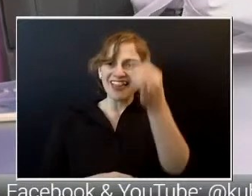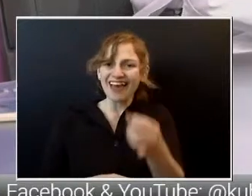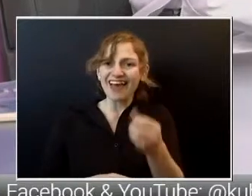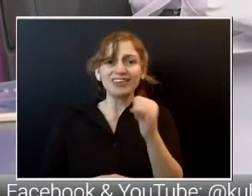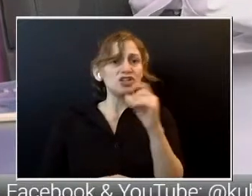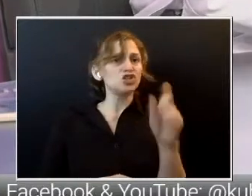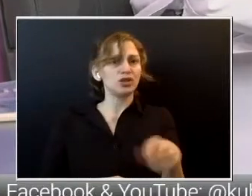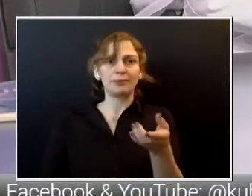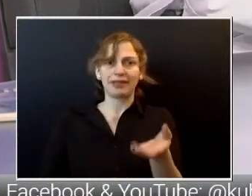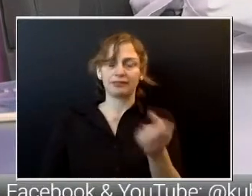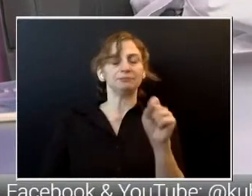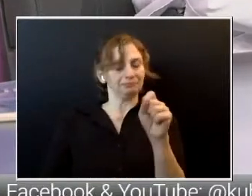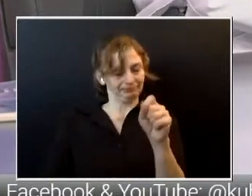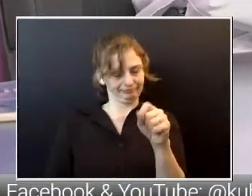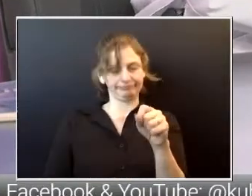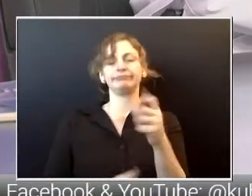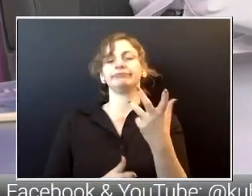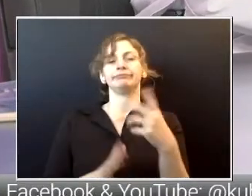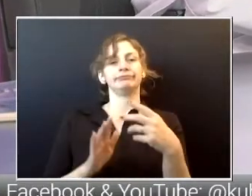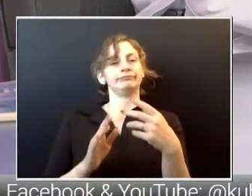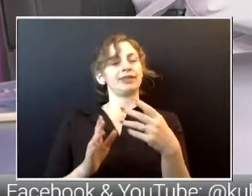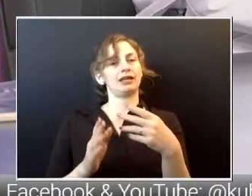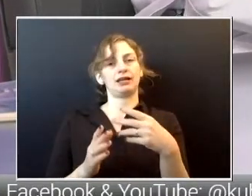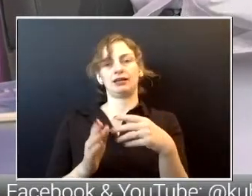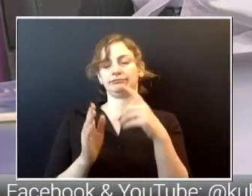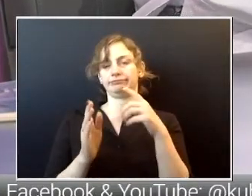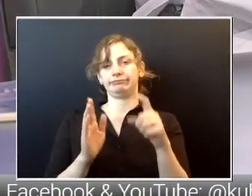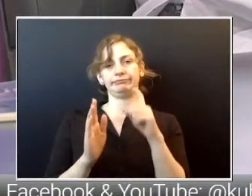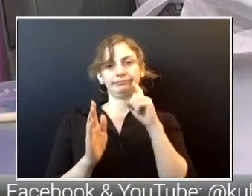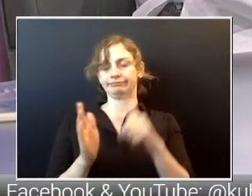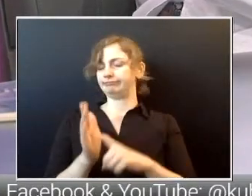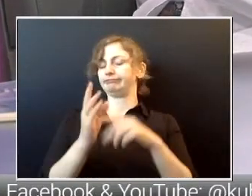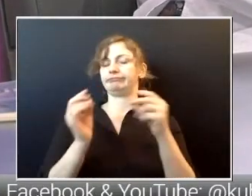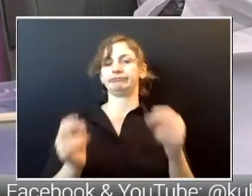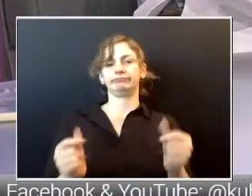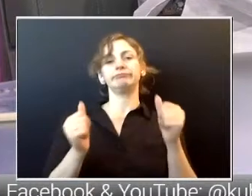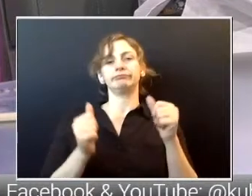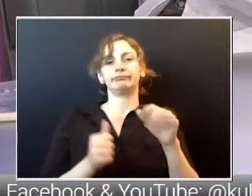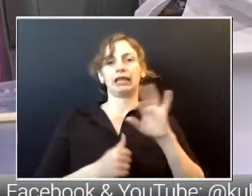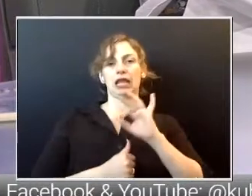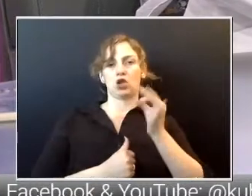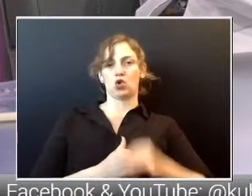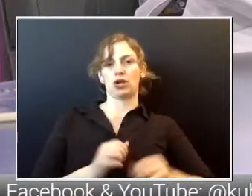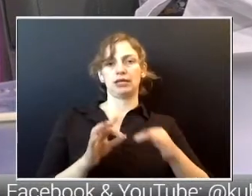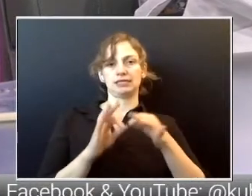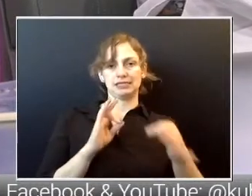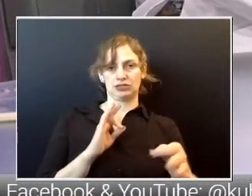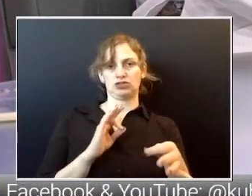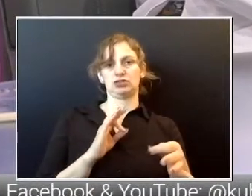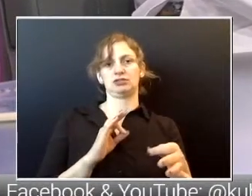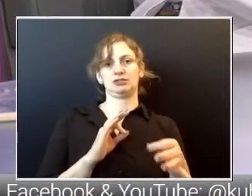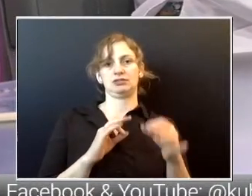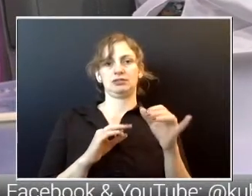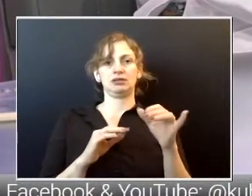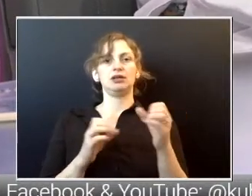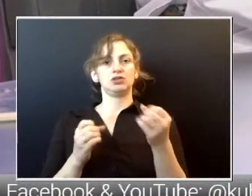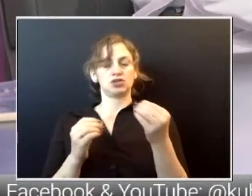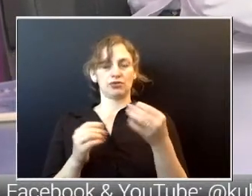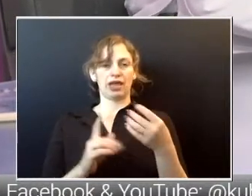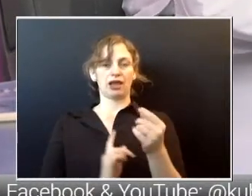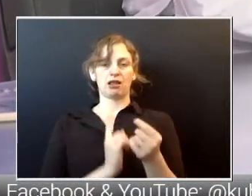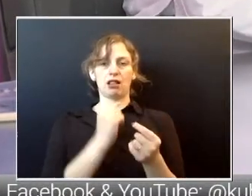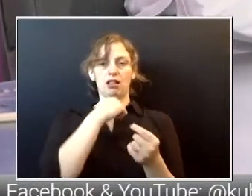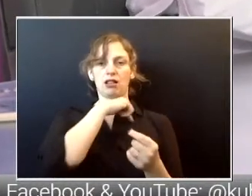is the part near the heart, and then it goes up toward the head and then comes out near the back. The bottom